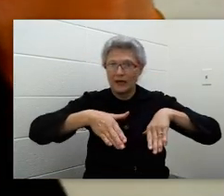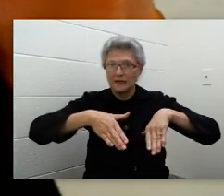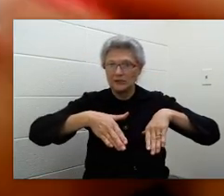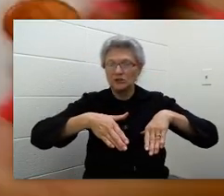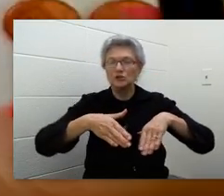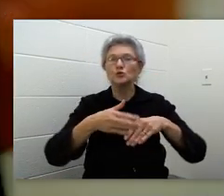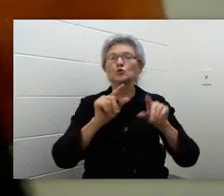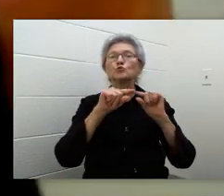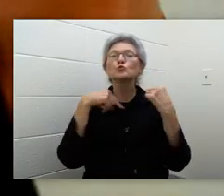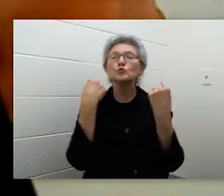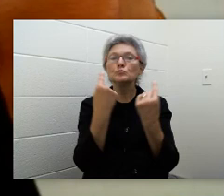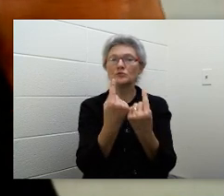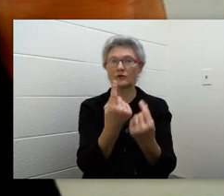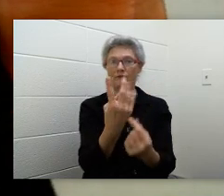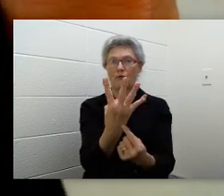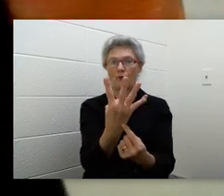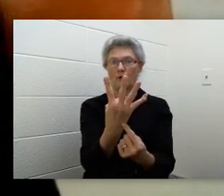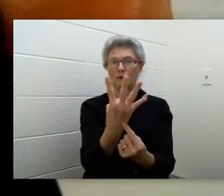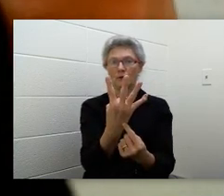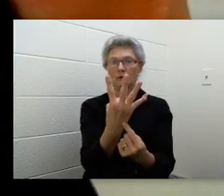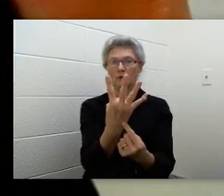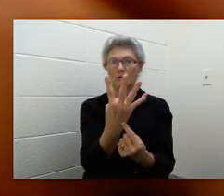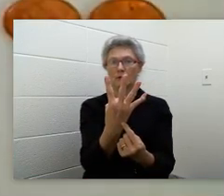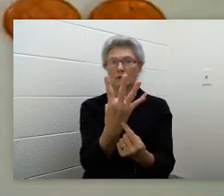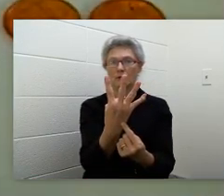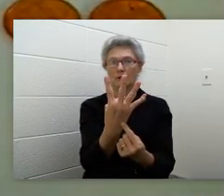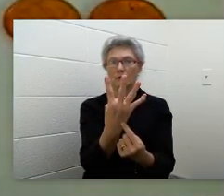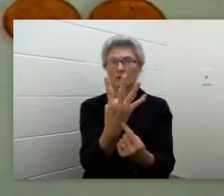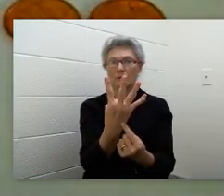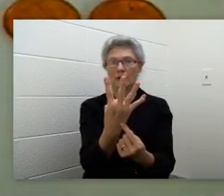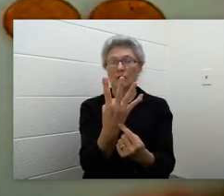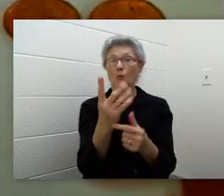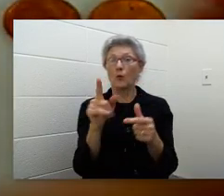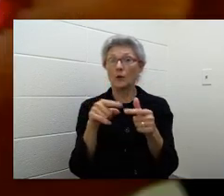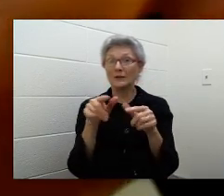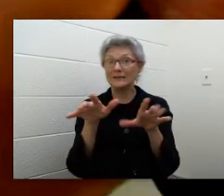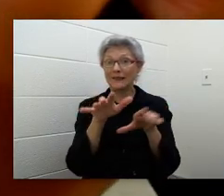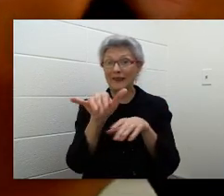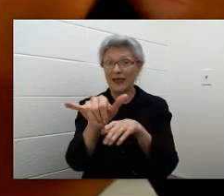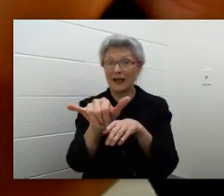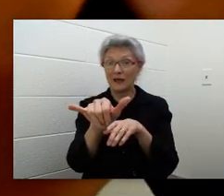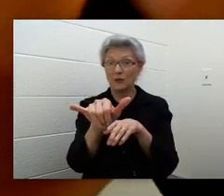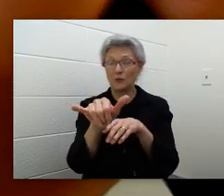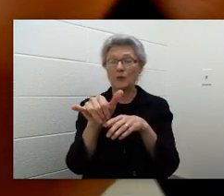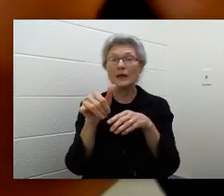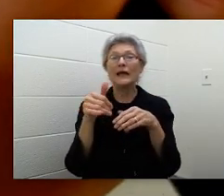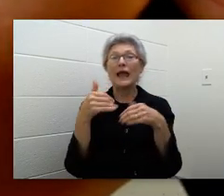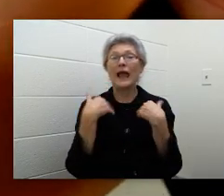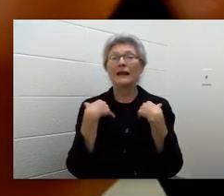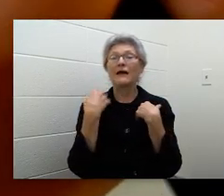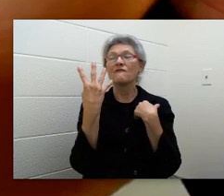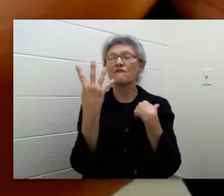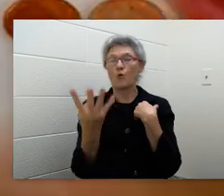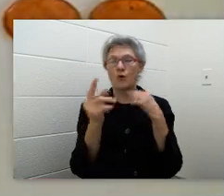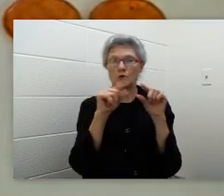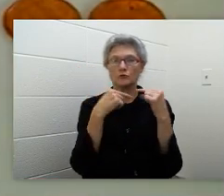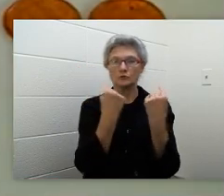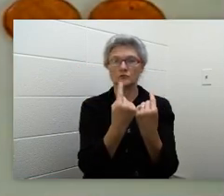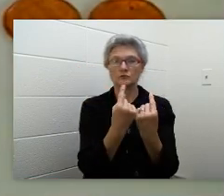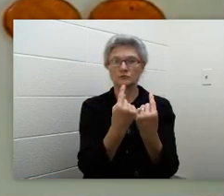into groups of 4. And when we did that, we ended up with 4